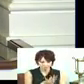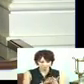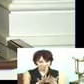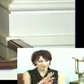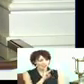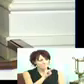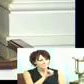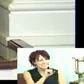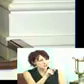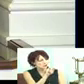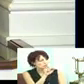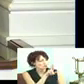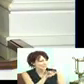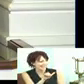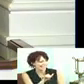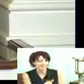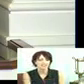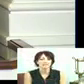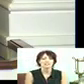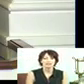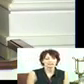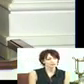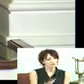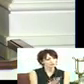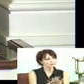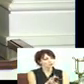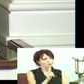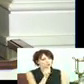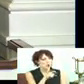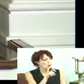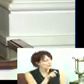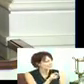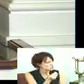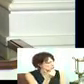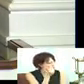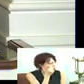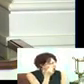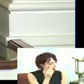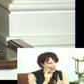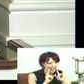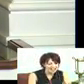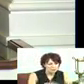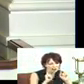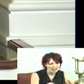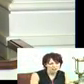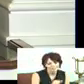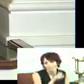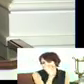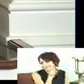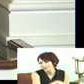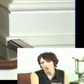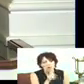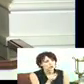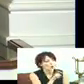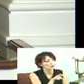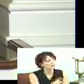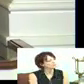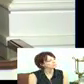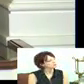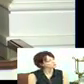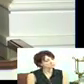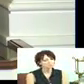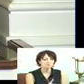mellow kind of faith where you don't have to have an answer for every question. You can live with the